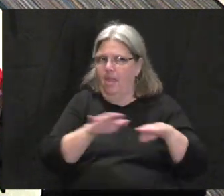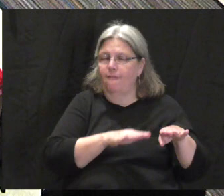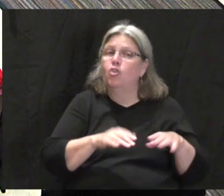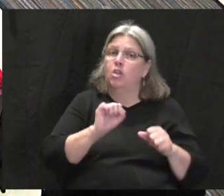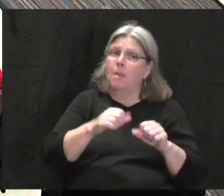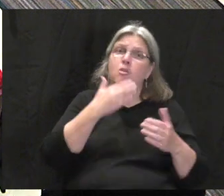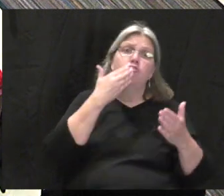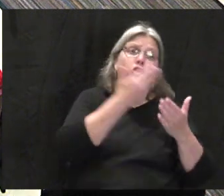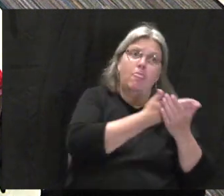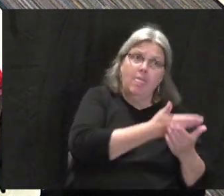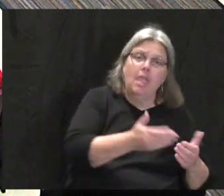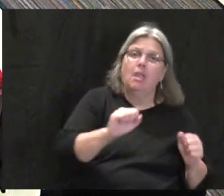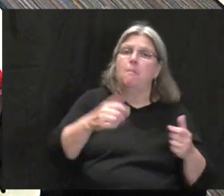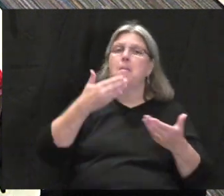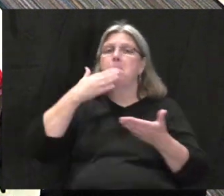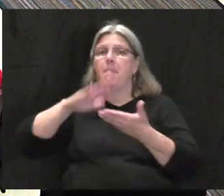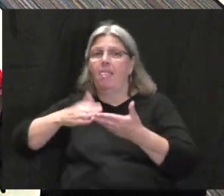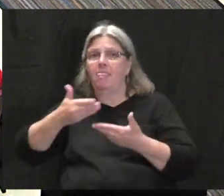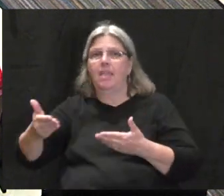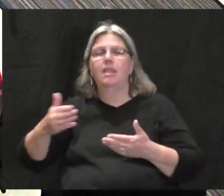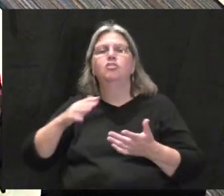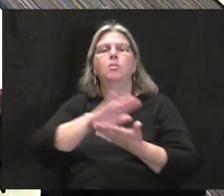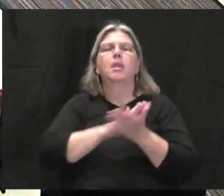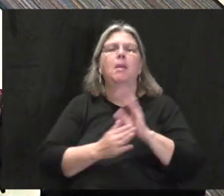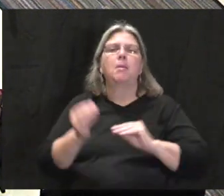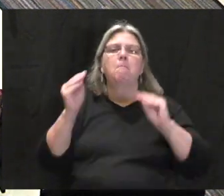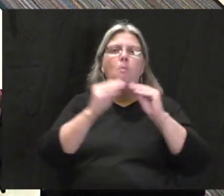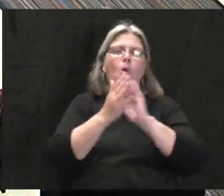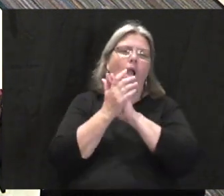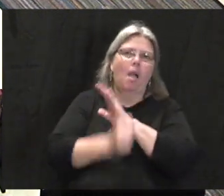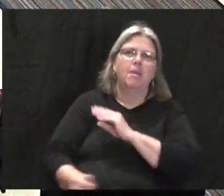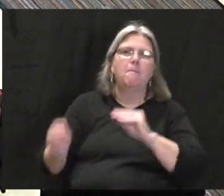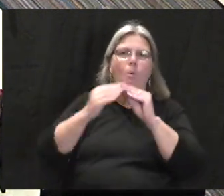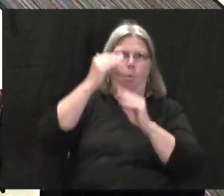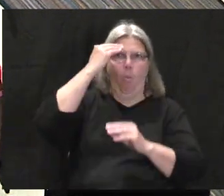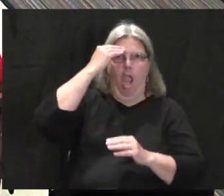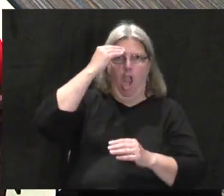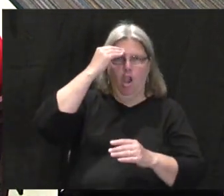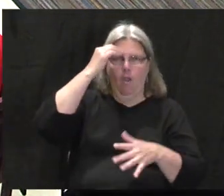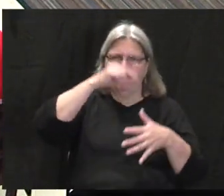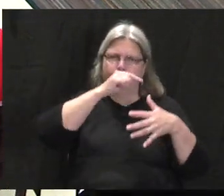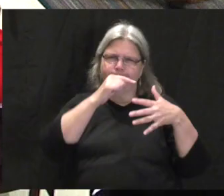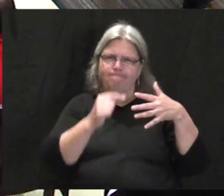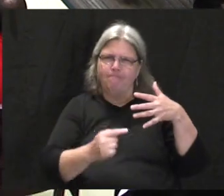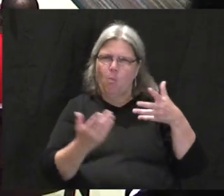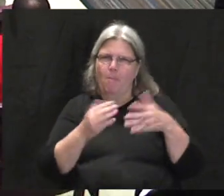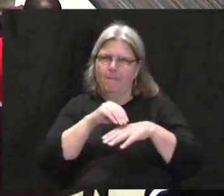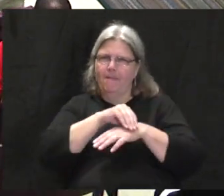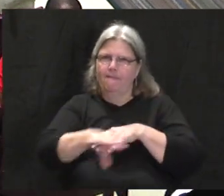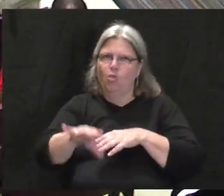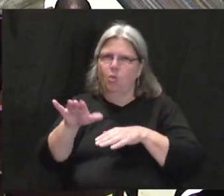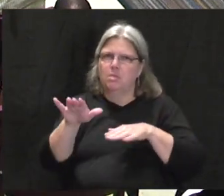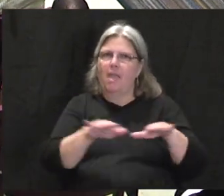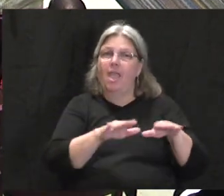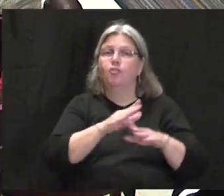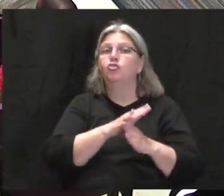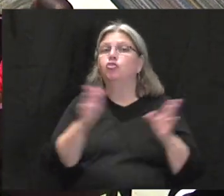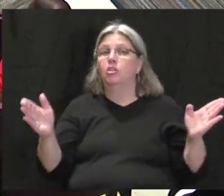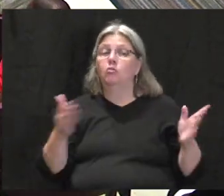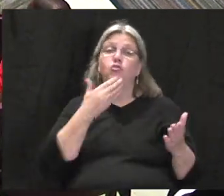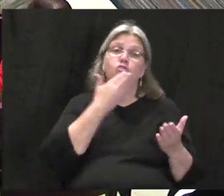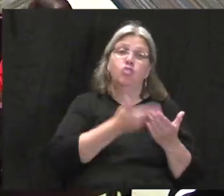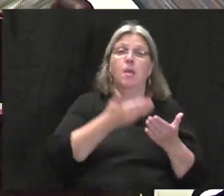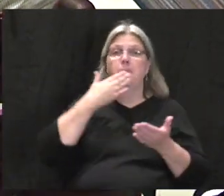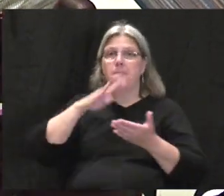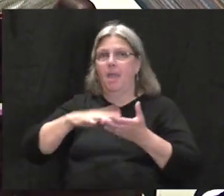bad. Thank you. Thank you, Mr. Brown. So yes, he is wonderful. That's why I had him